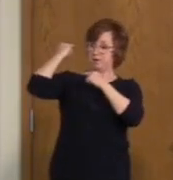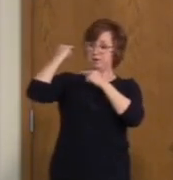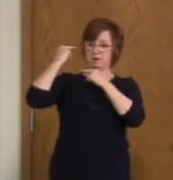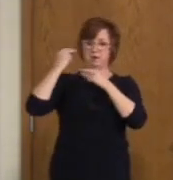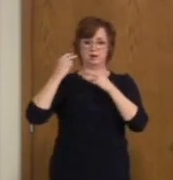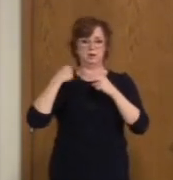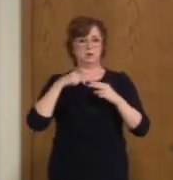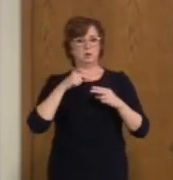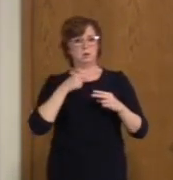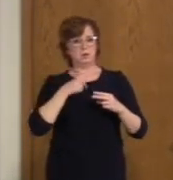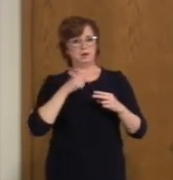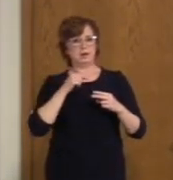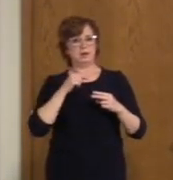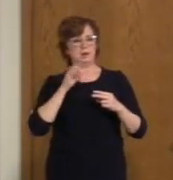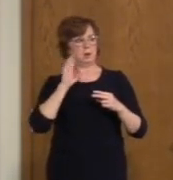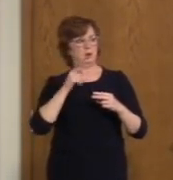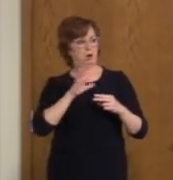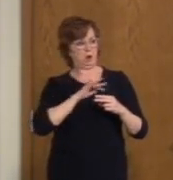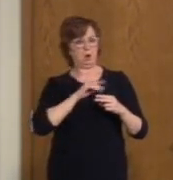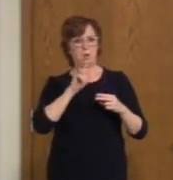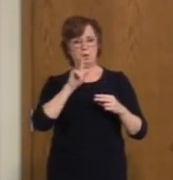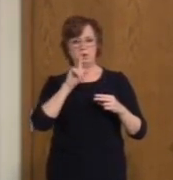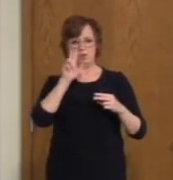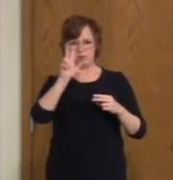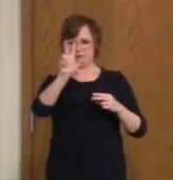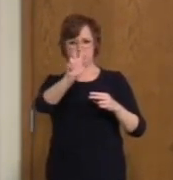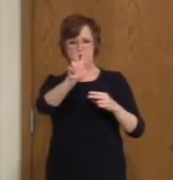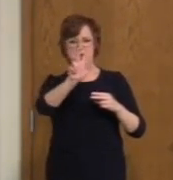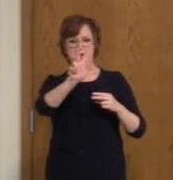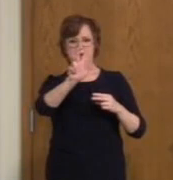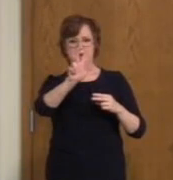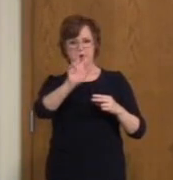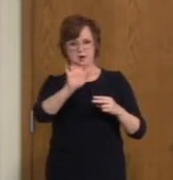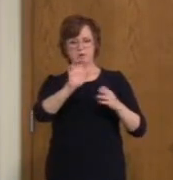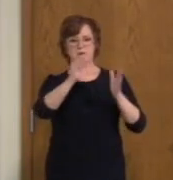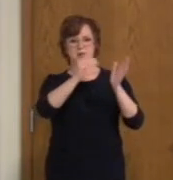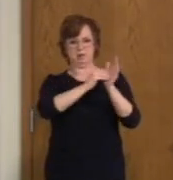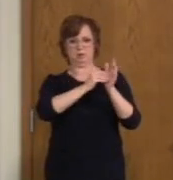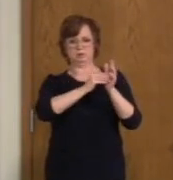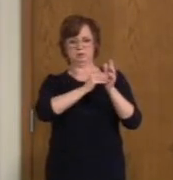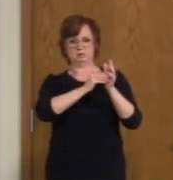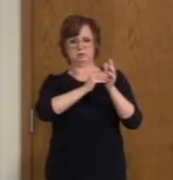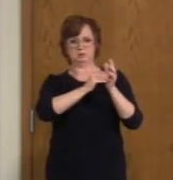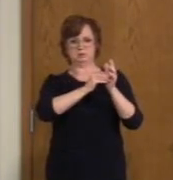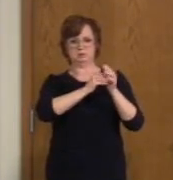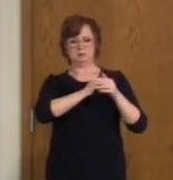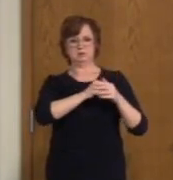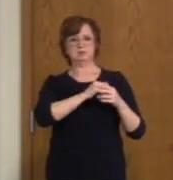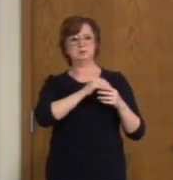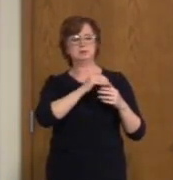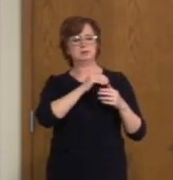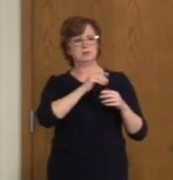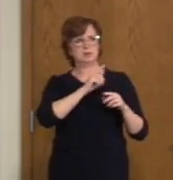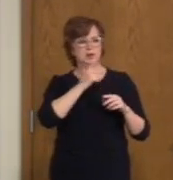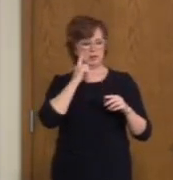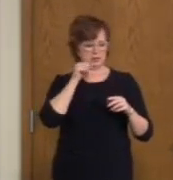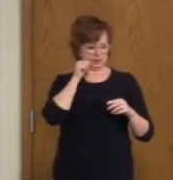residents, as opposed to where we are today at just over 100. I believe we're 188,000 actually when we include